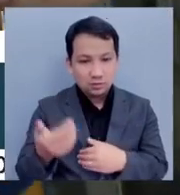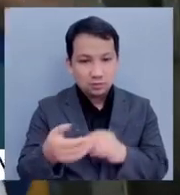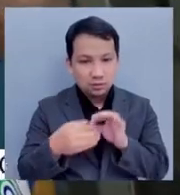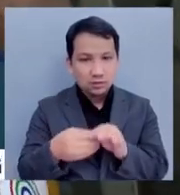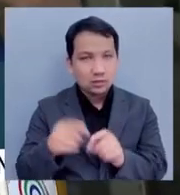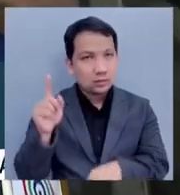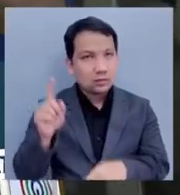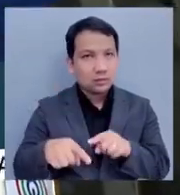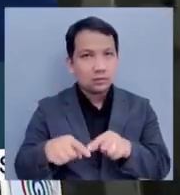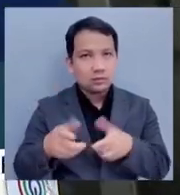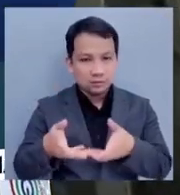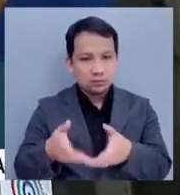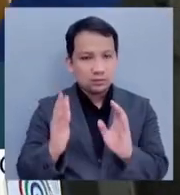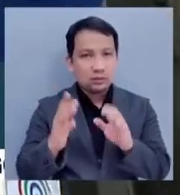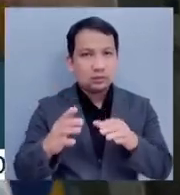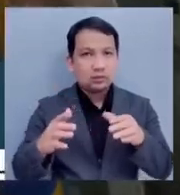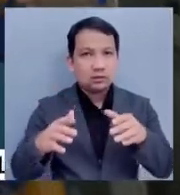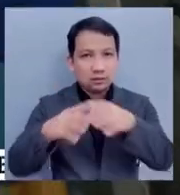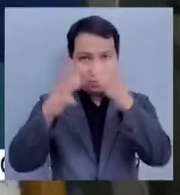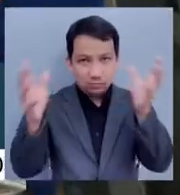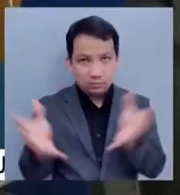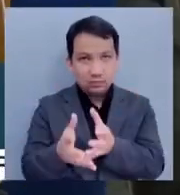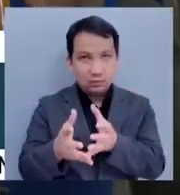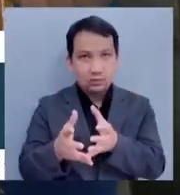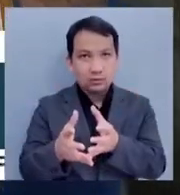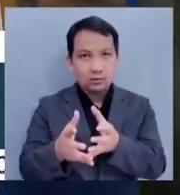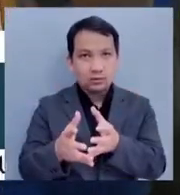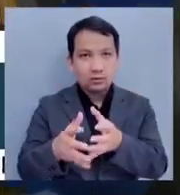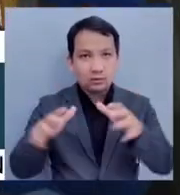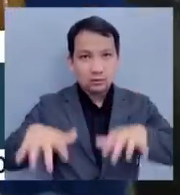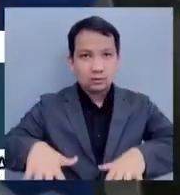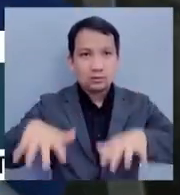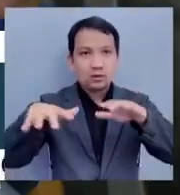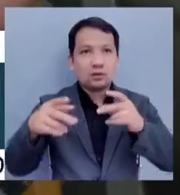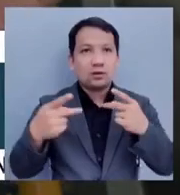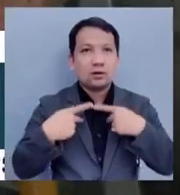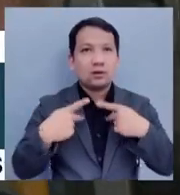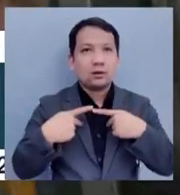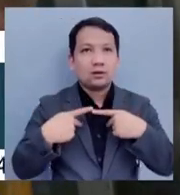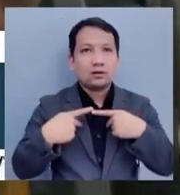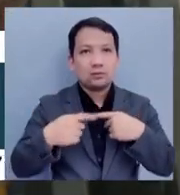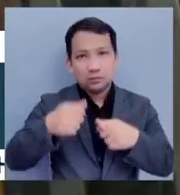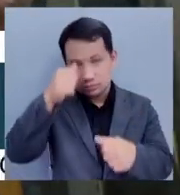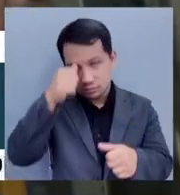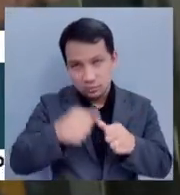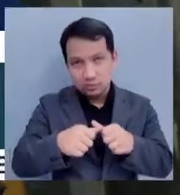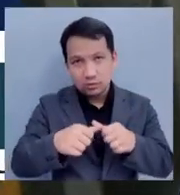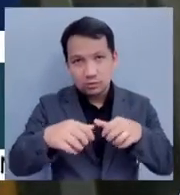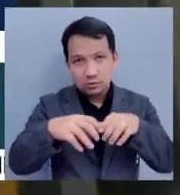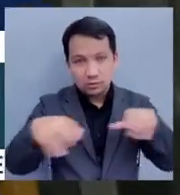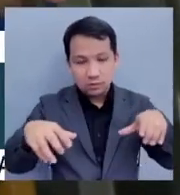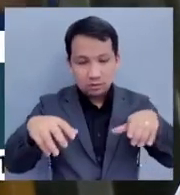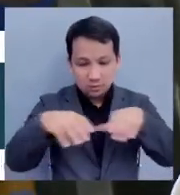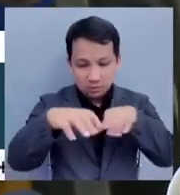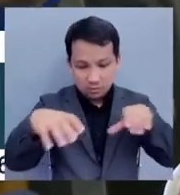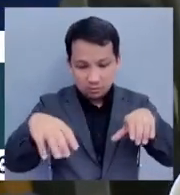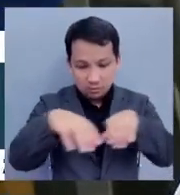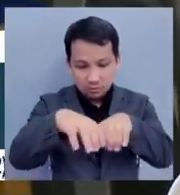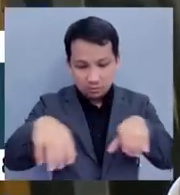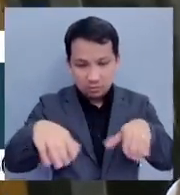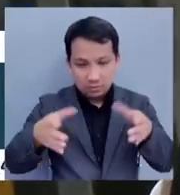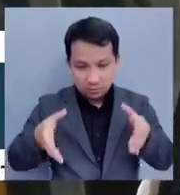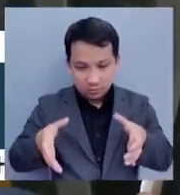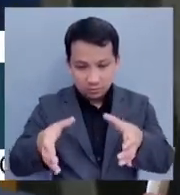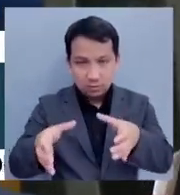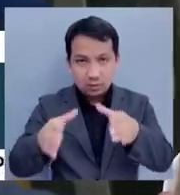cannot pass through from outside. Kasi meron siyang, remember yung entry natin siya ay maliit lang.